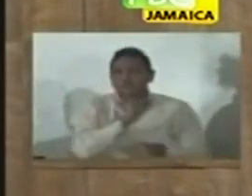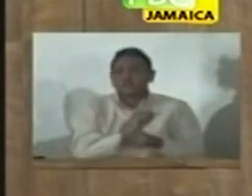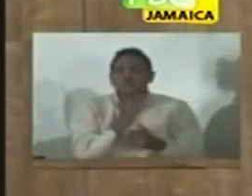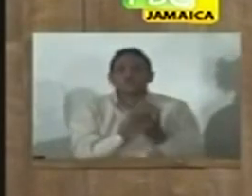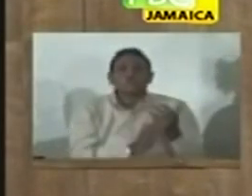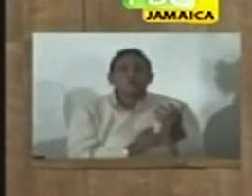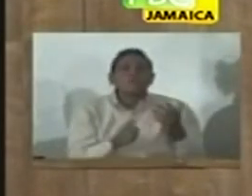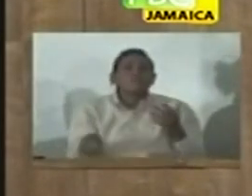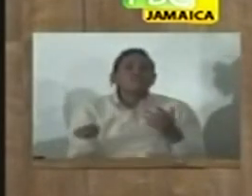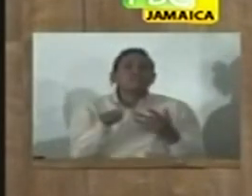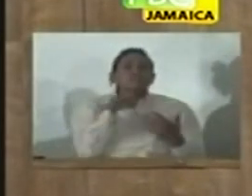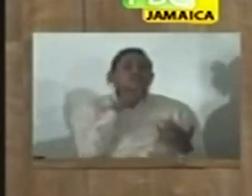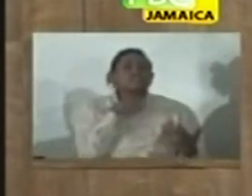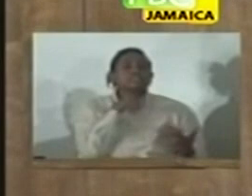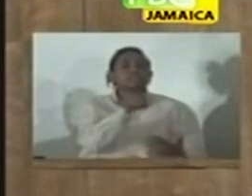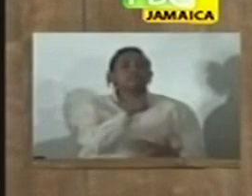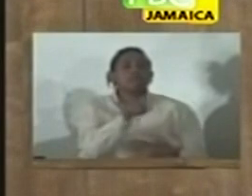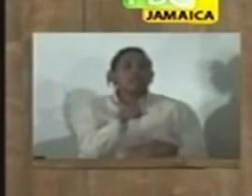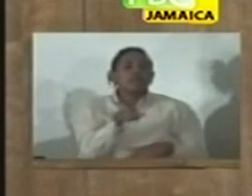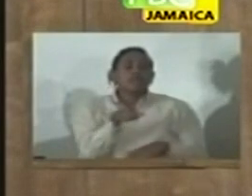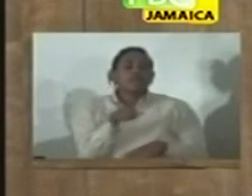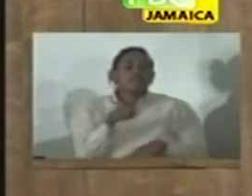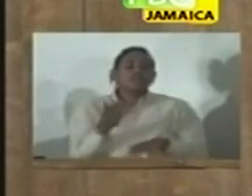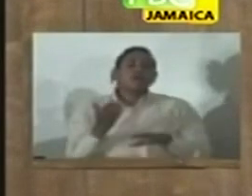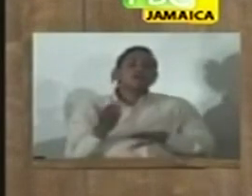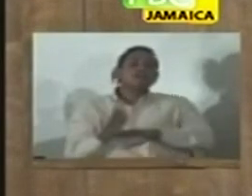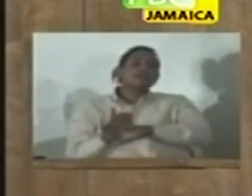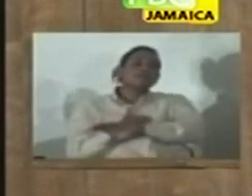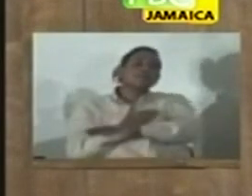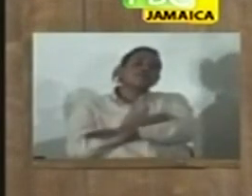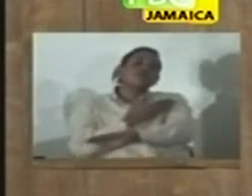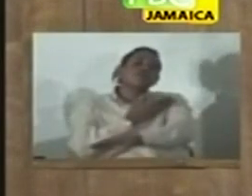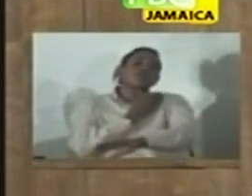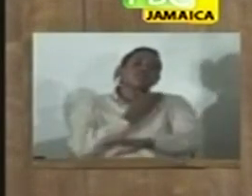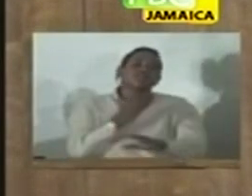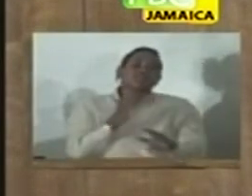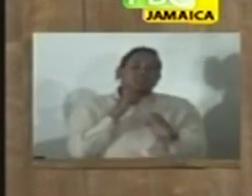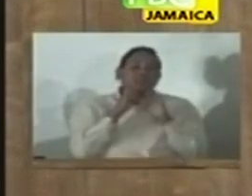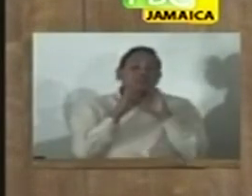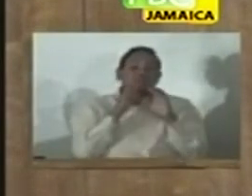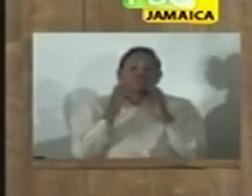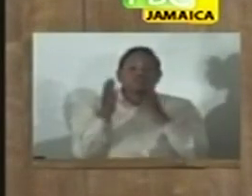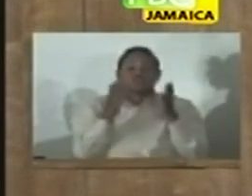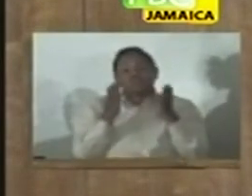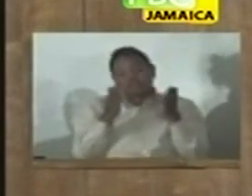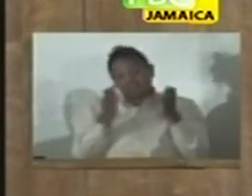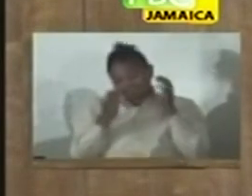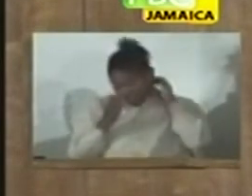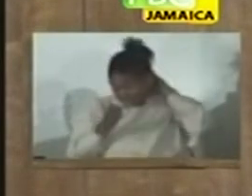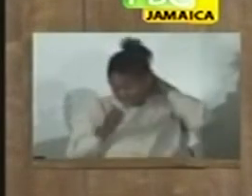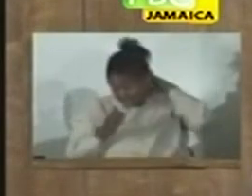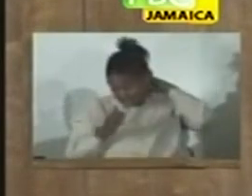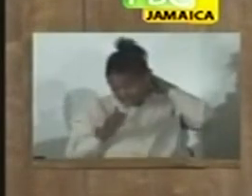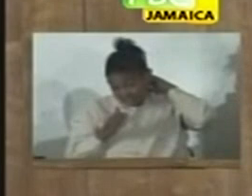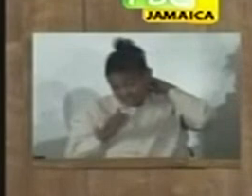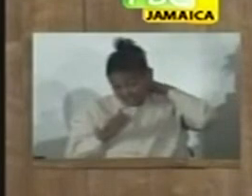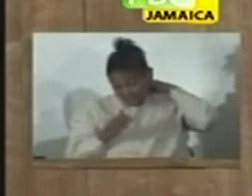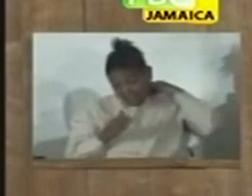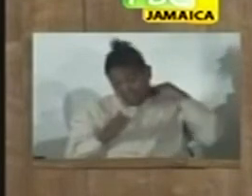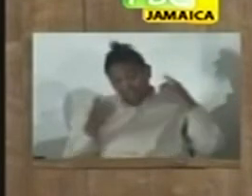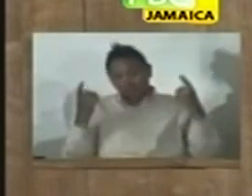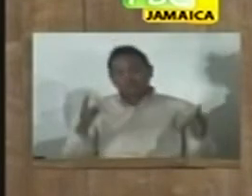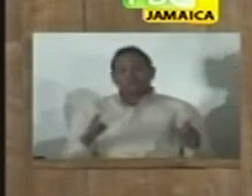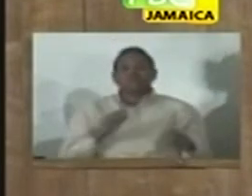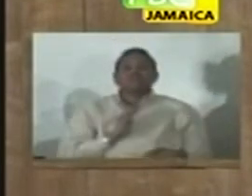is spent on improving the consular service so that what happened to our